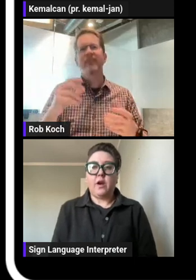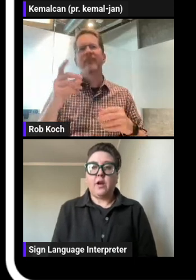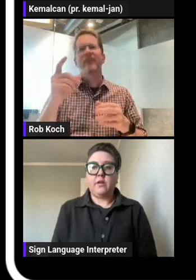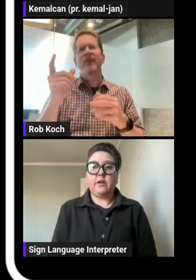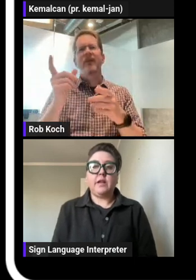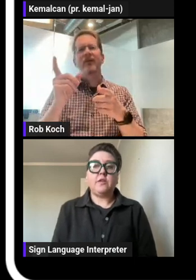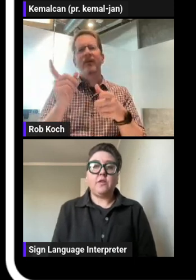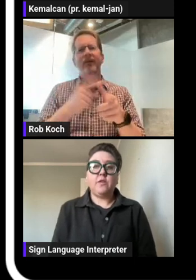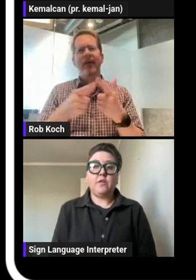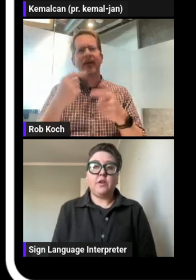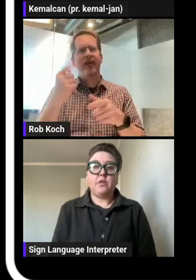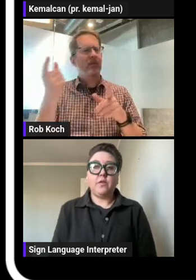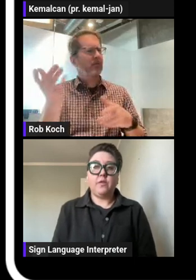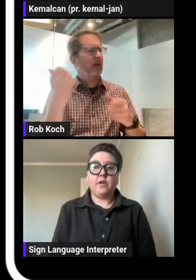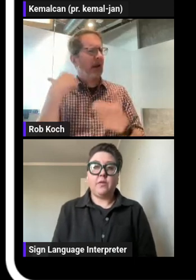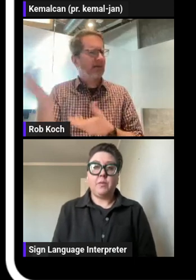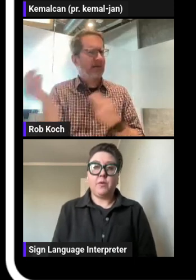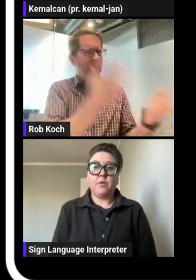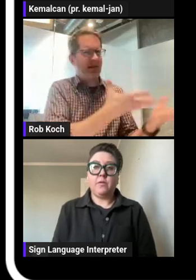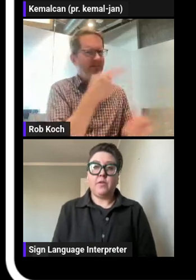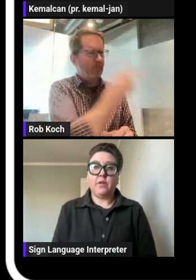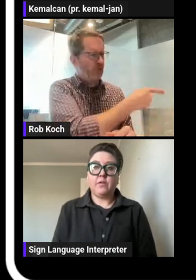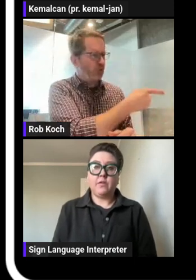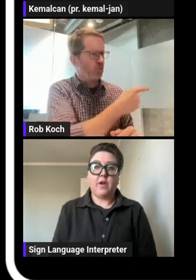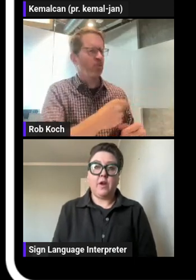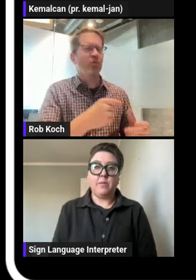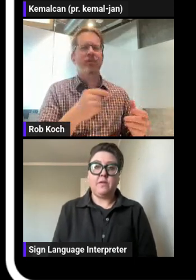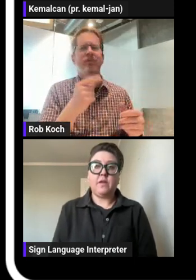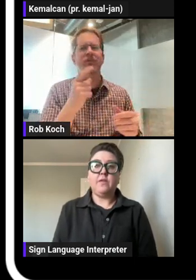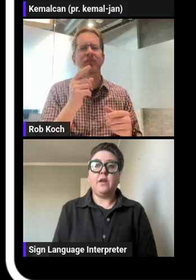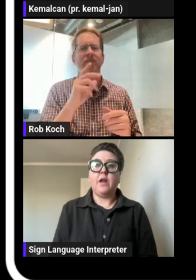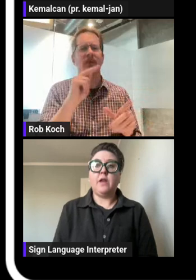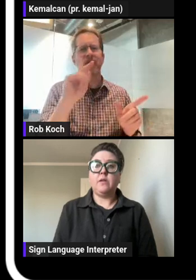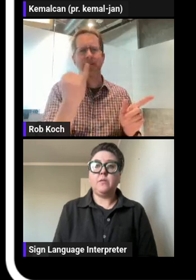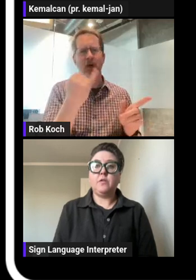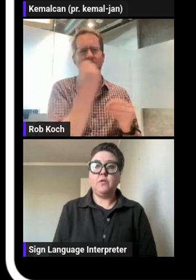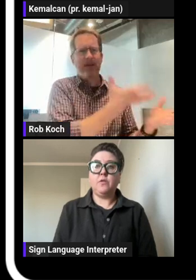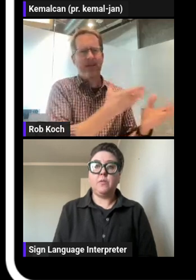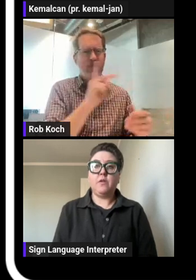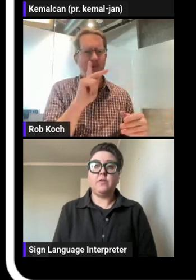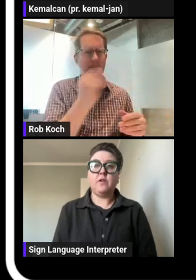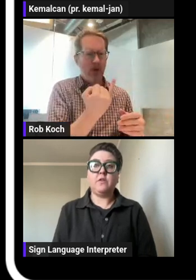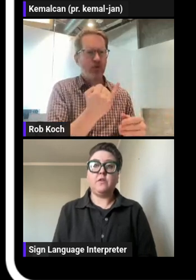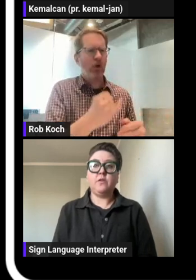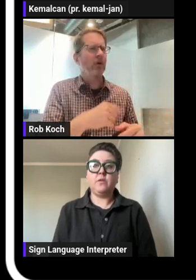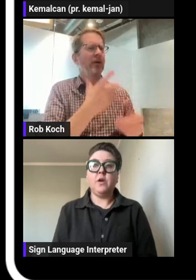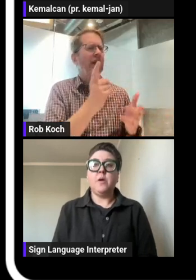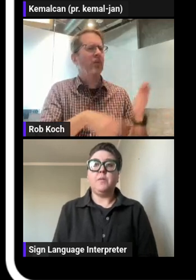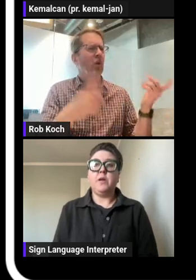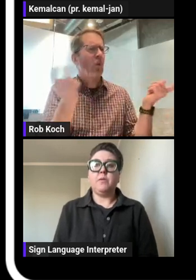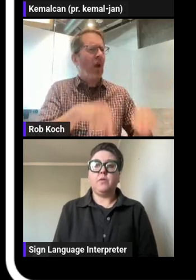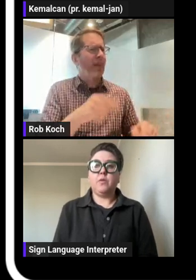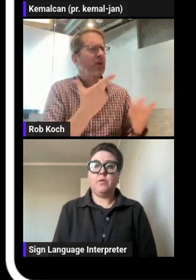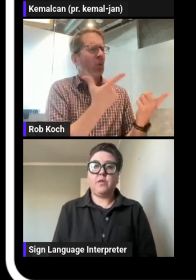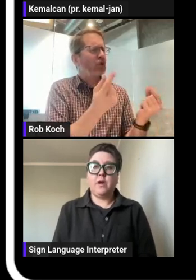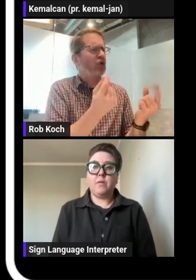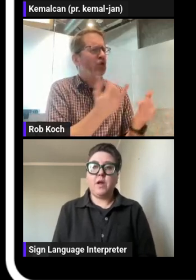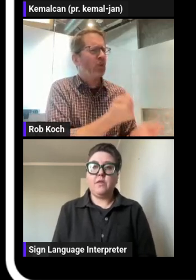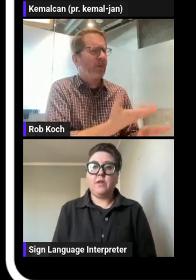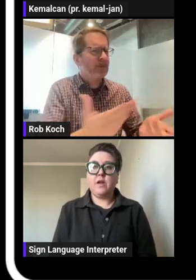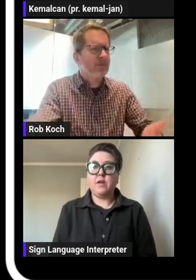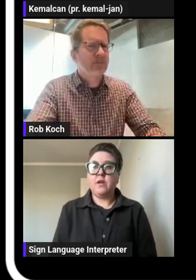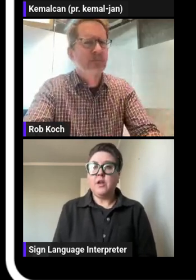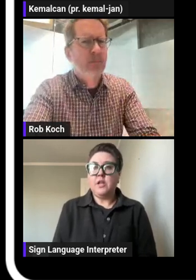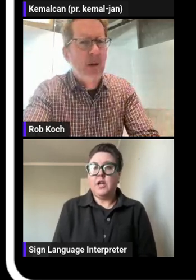And so I collected all of those videos from various people in various environments, and then handed them to Kemalcan to be able to work with